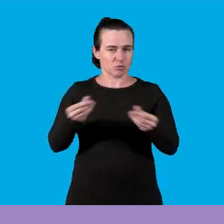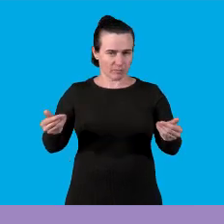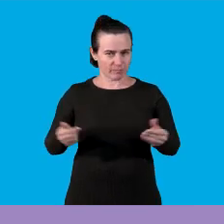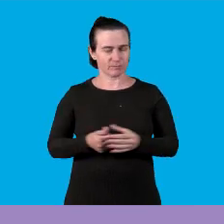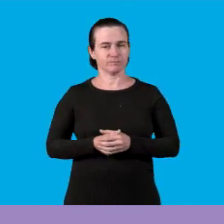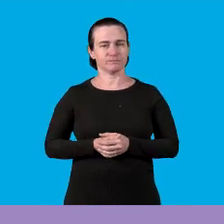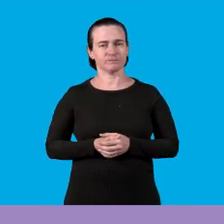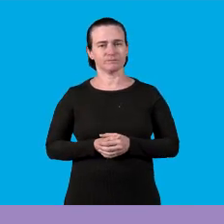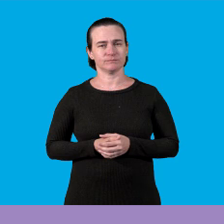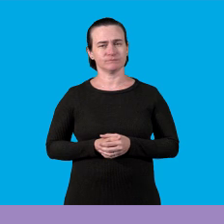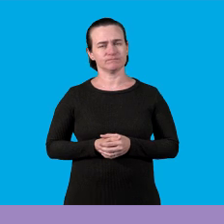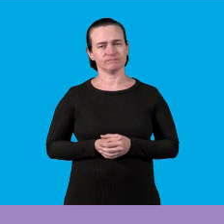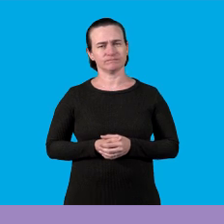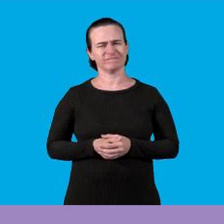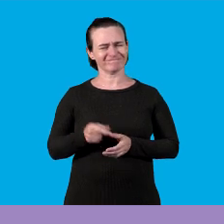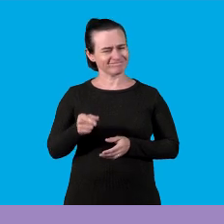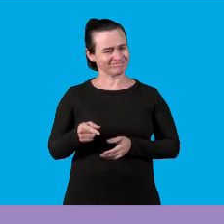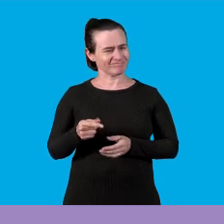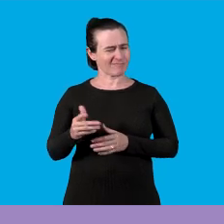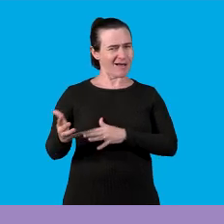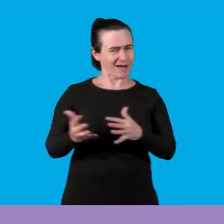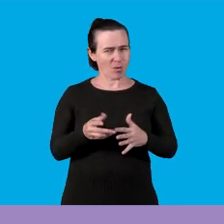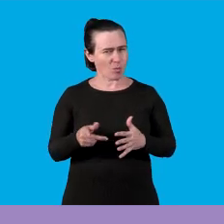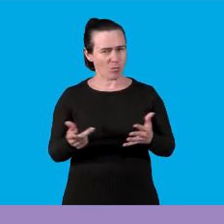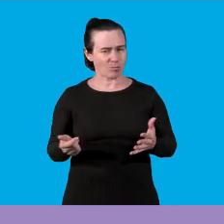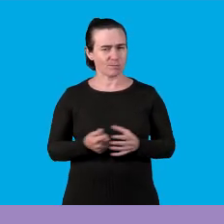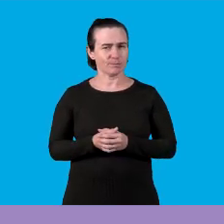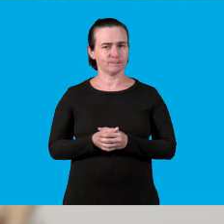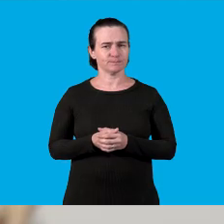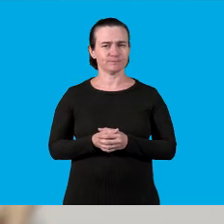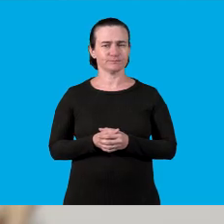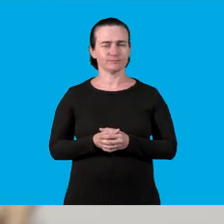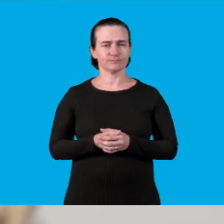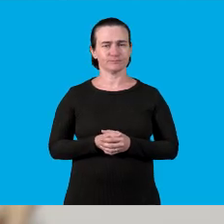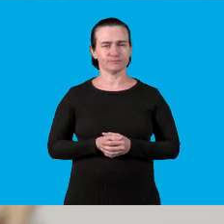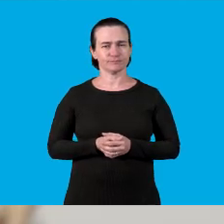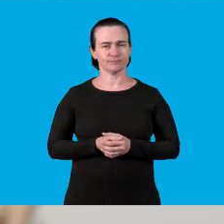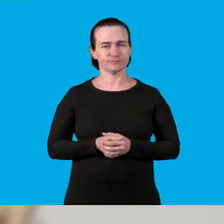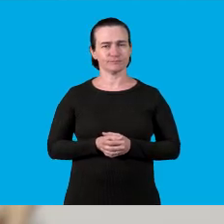solving. What do we do with problem solving? Having done